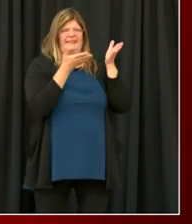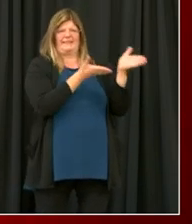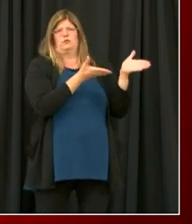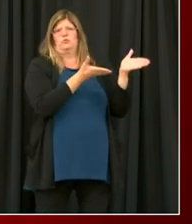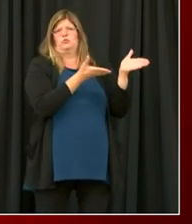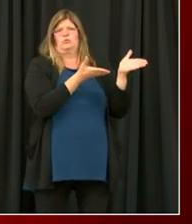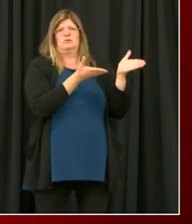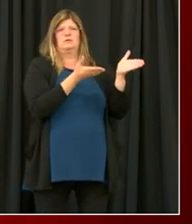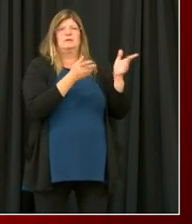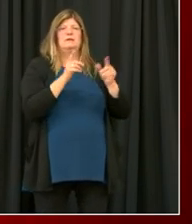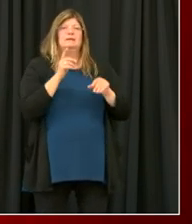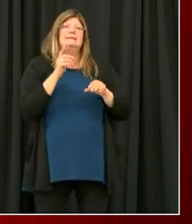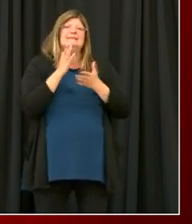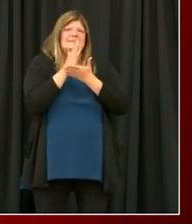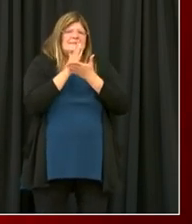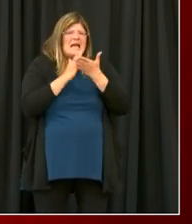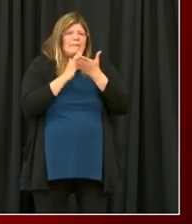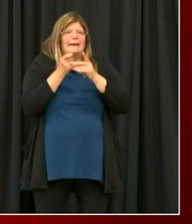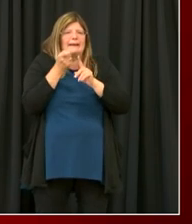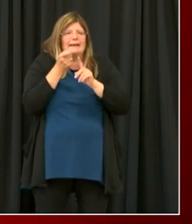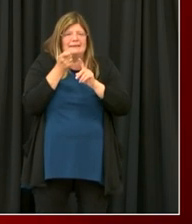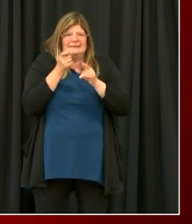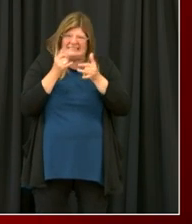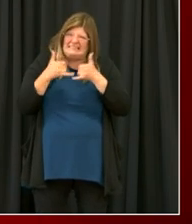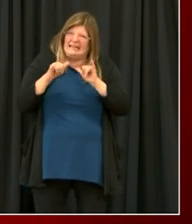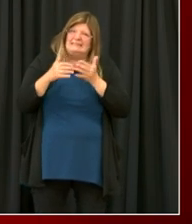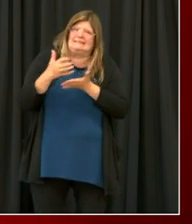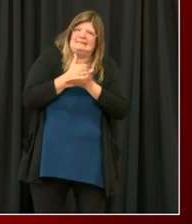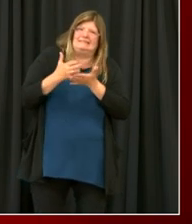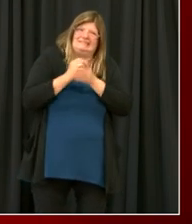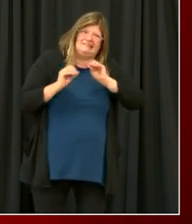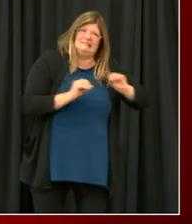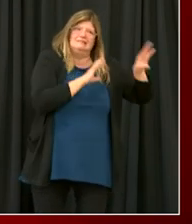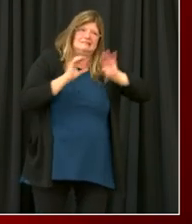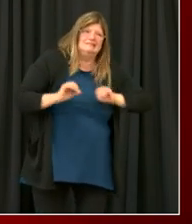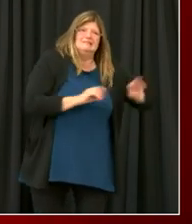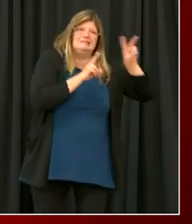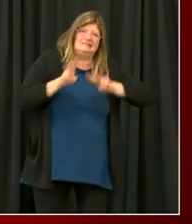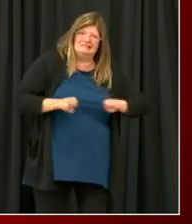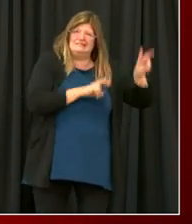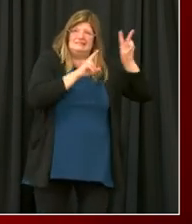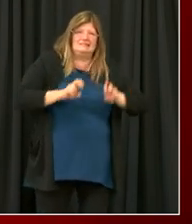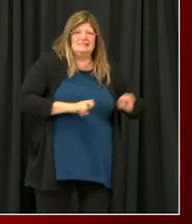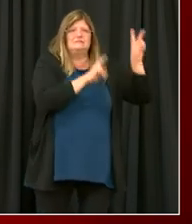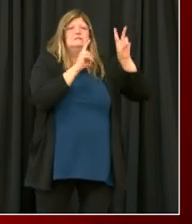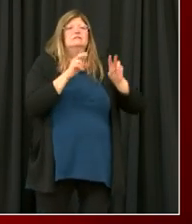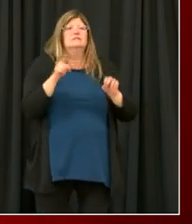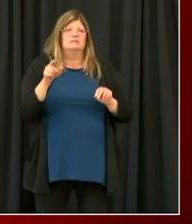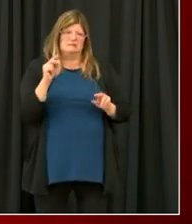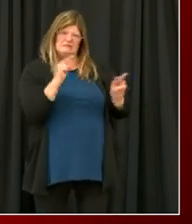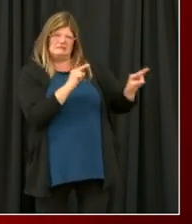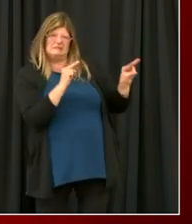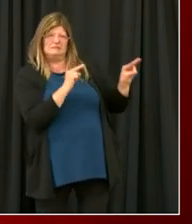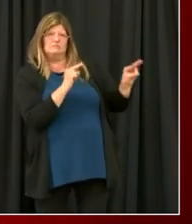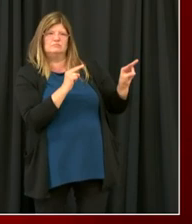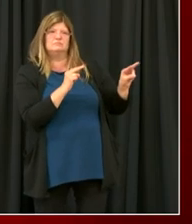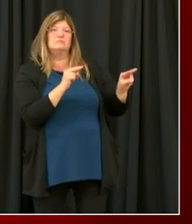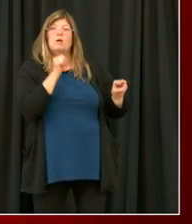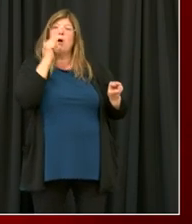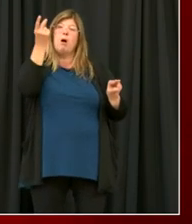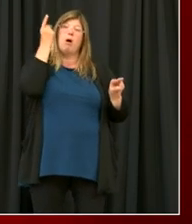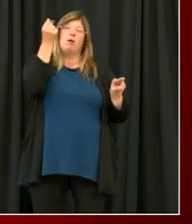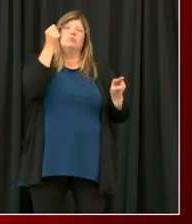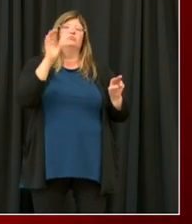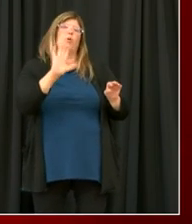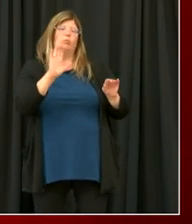the issue of automating that data feed into the dashboard. But we are measuring it. And is